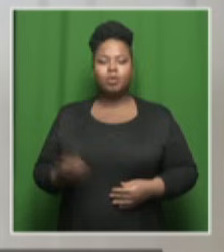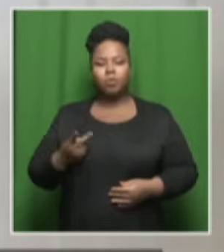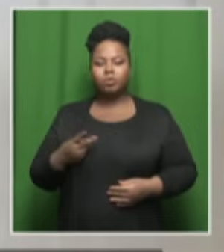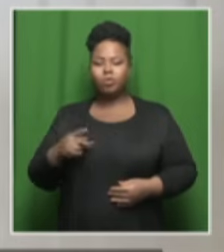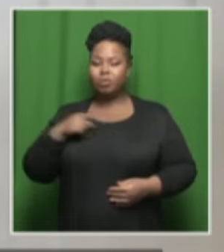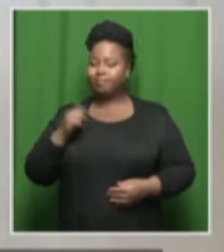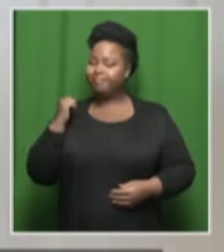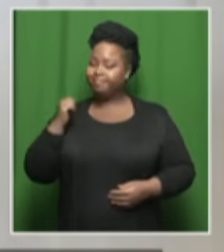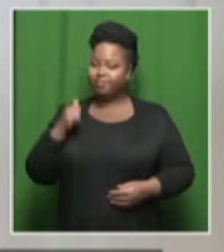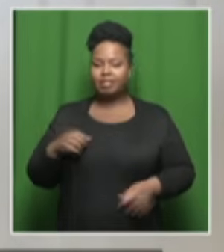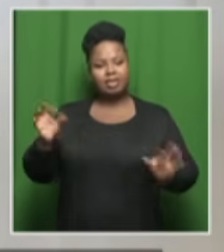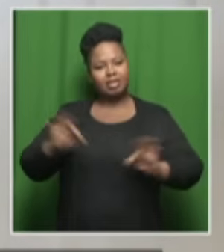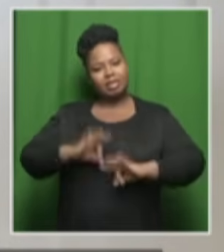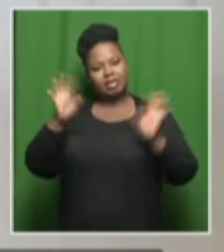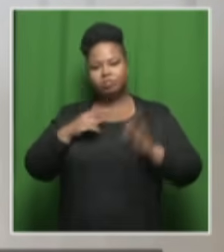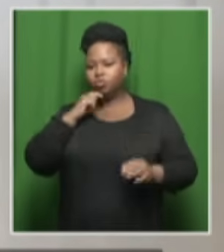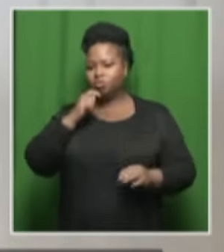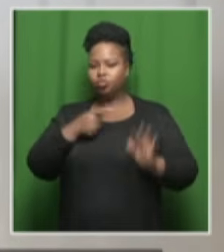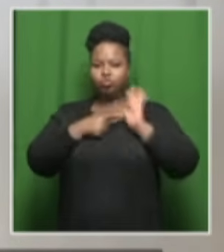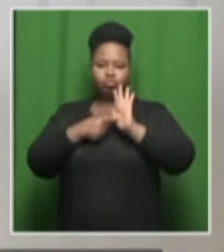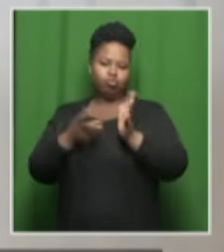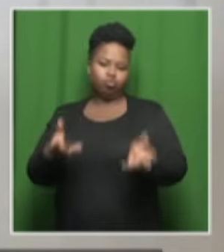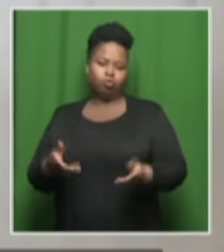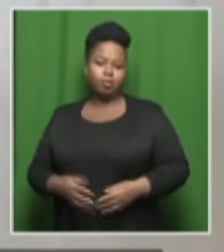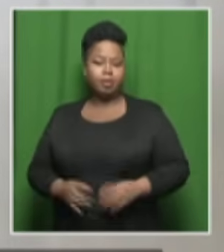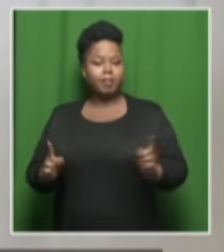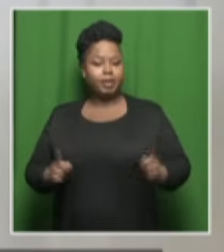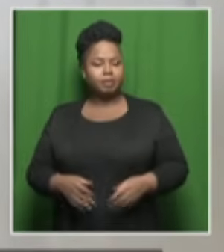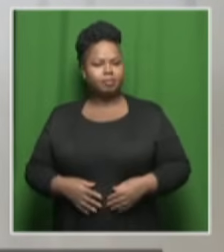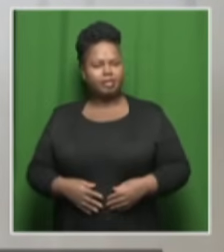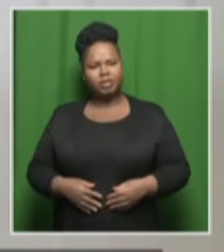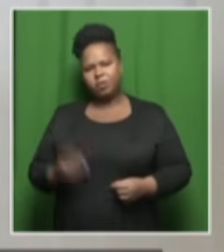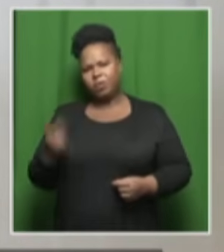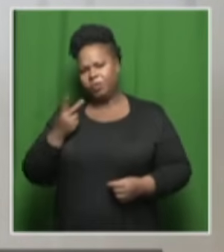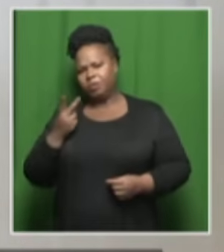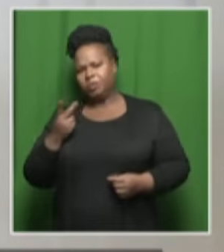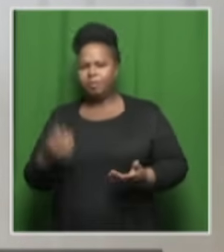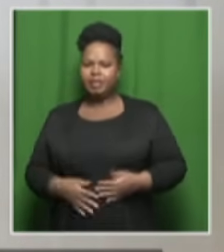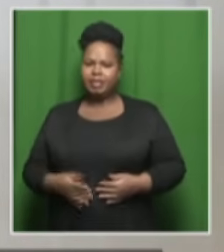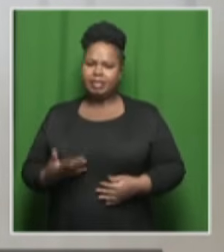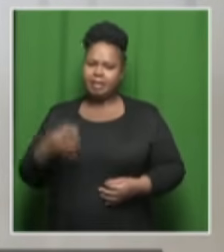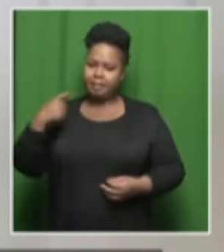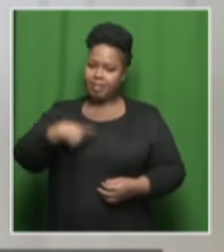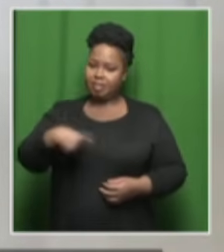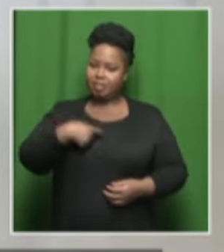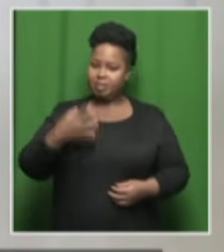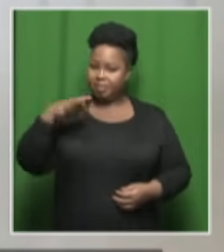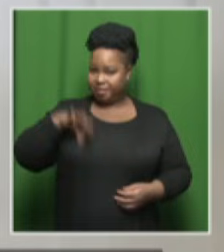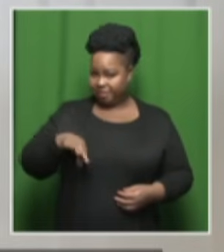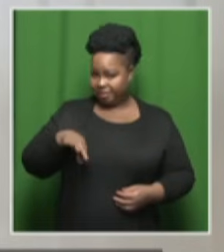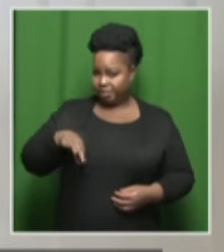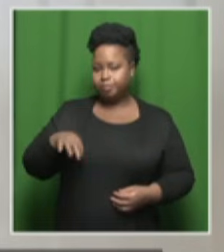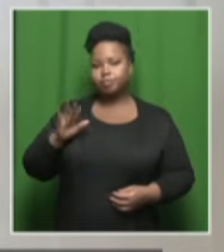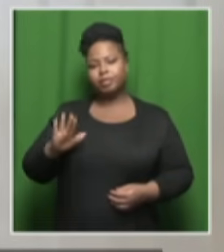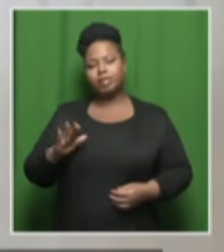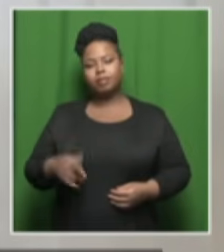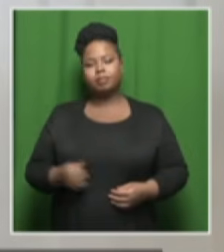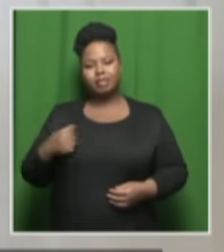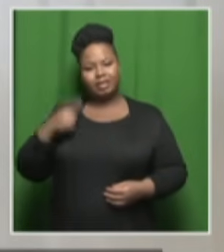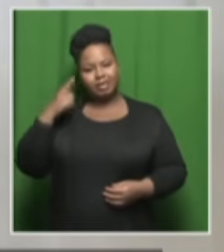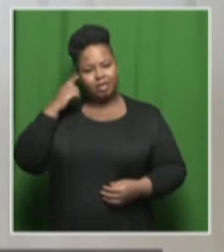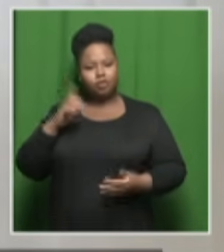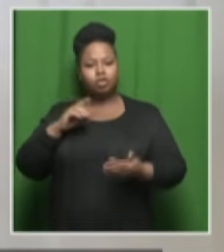party yesterday are a clear indication of that. But there is a grey area when it comes to the perks and the benefits which then apply to the president. I think the